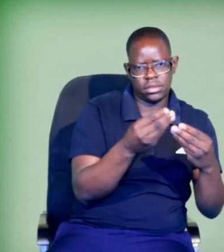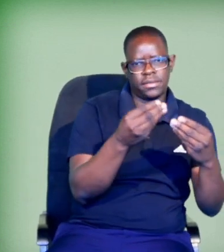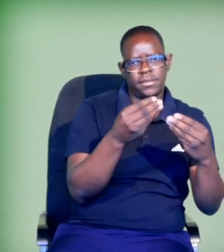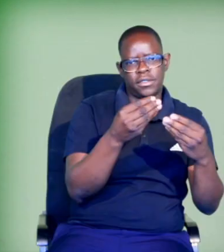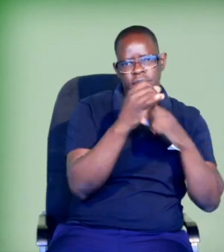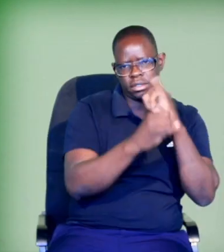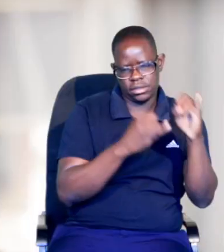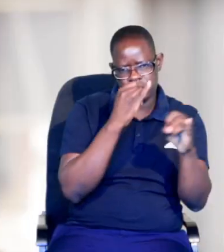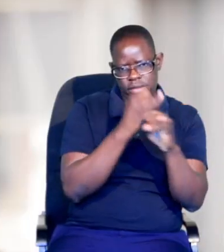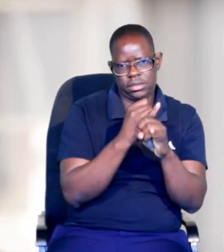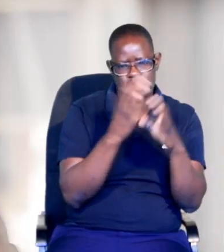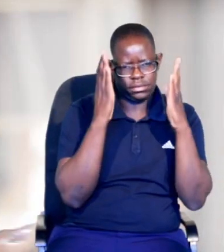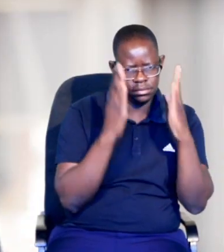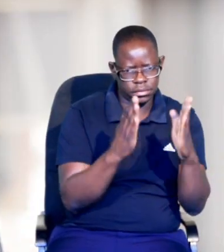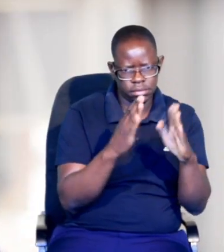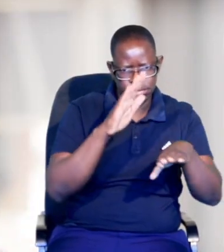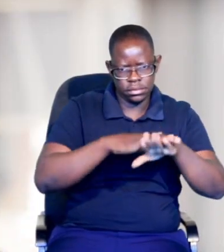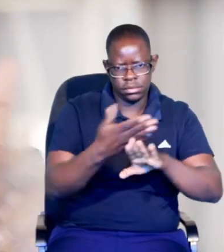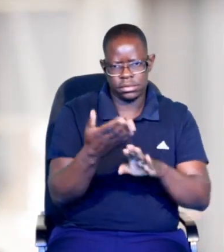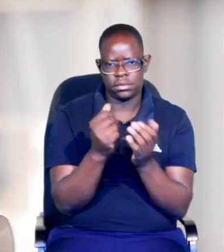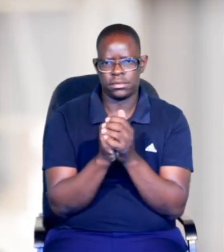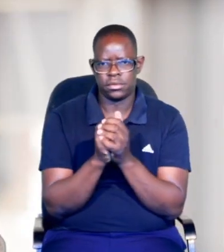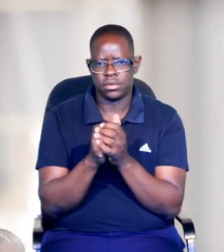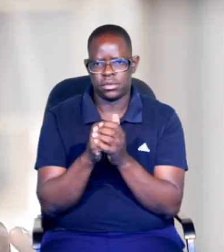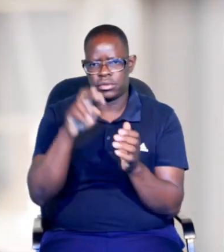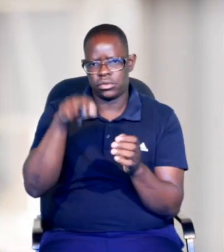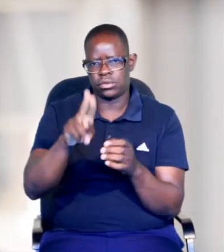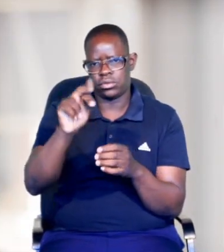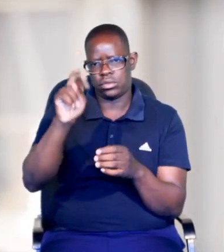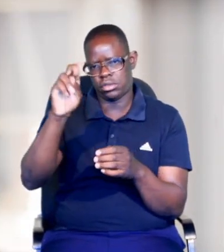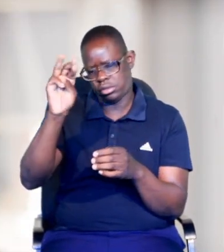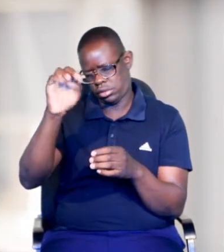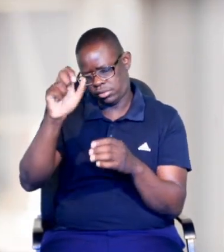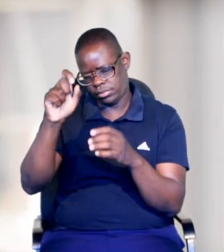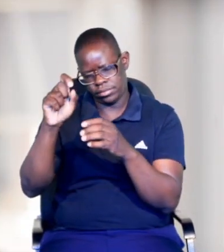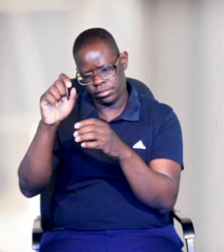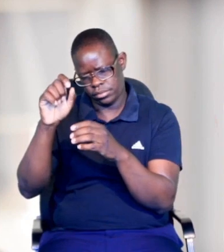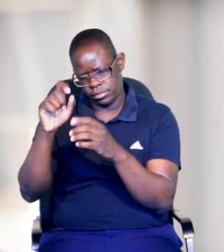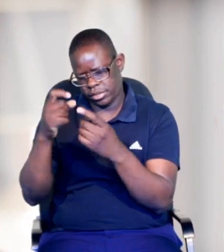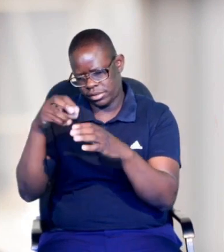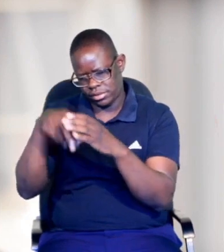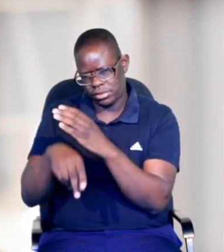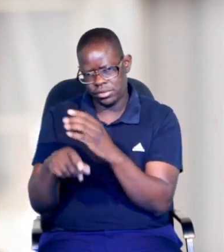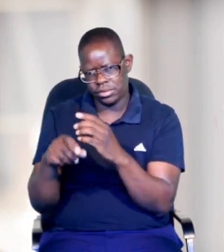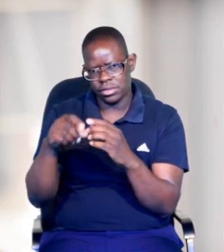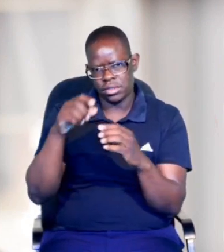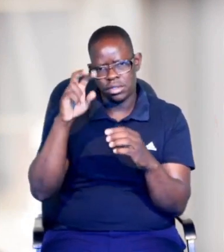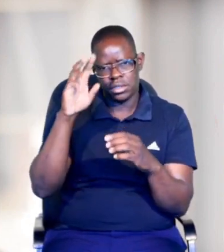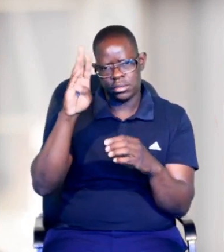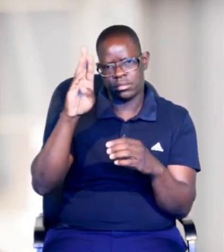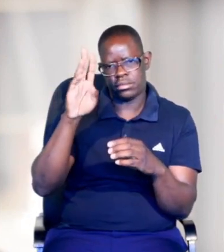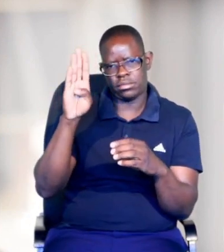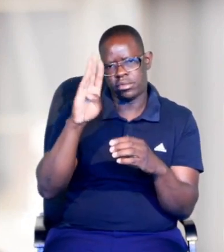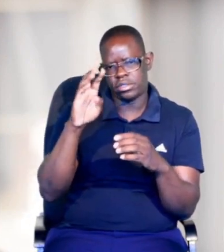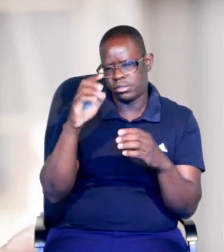international specialization. For example, uranium cannot be mined in countries where there are no uranium deposits. Brazil is well known for the